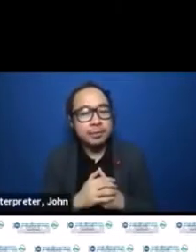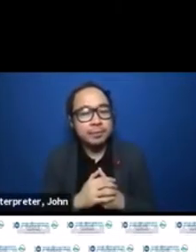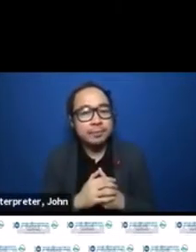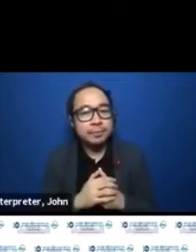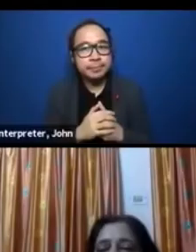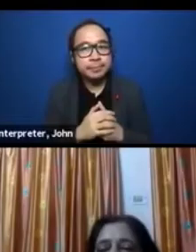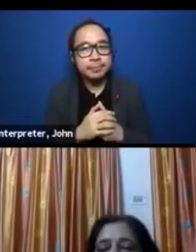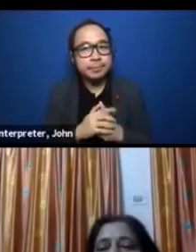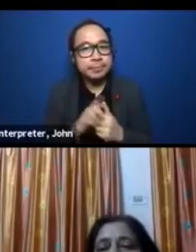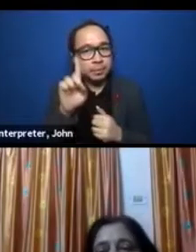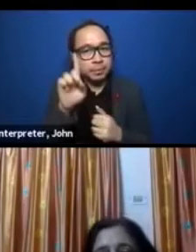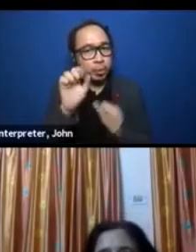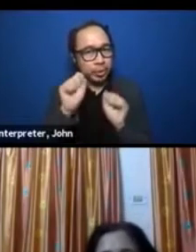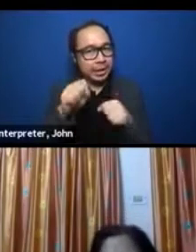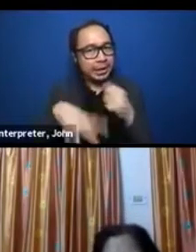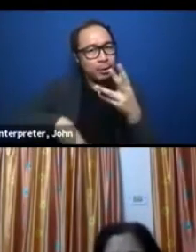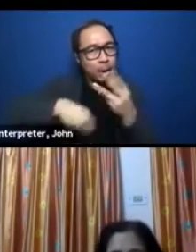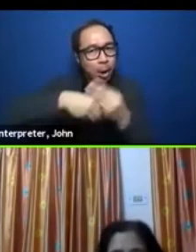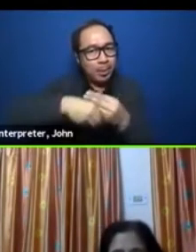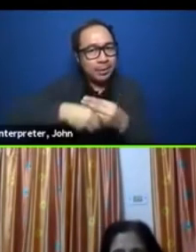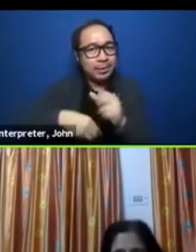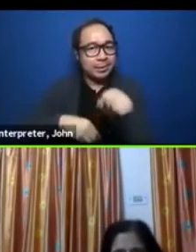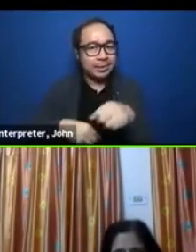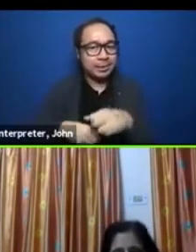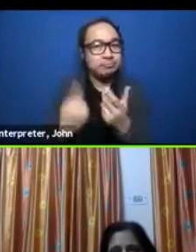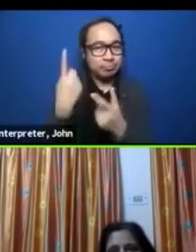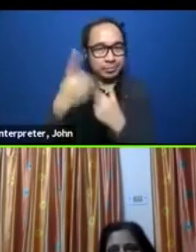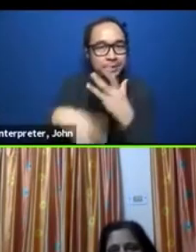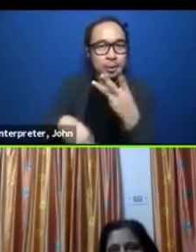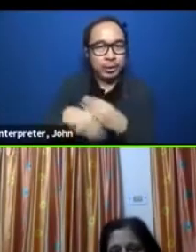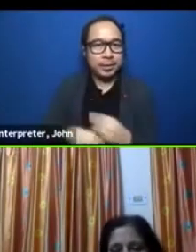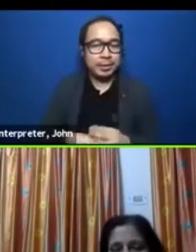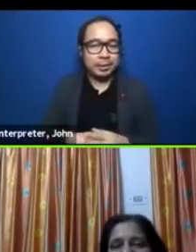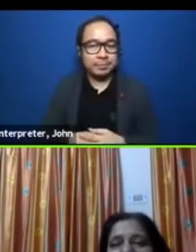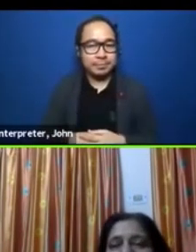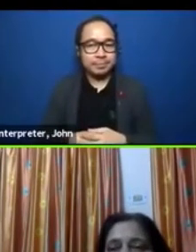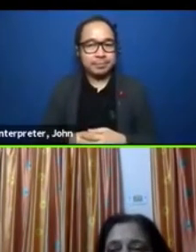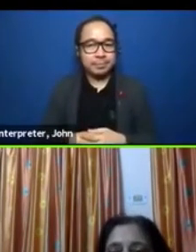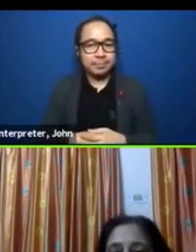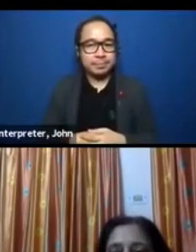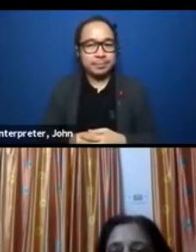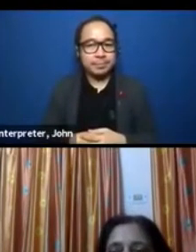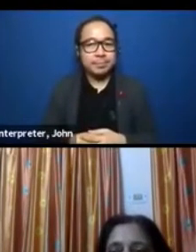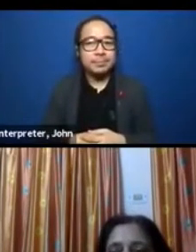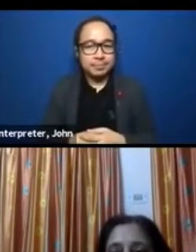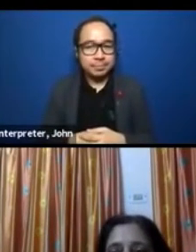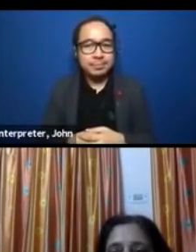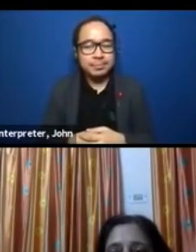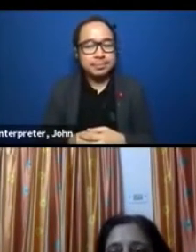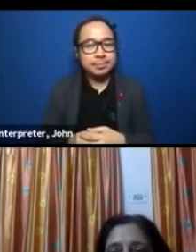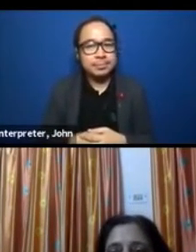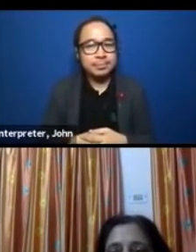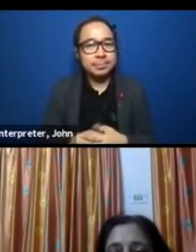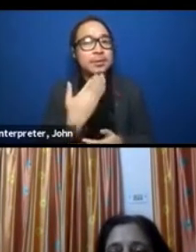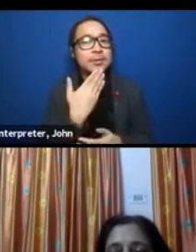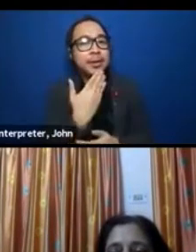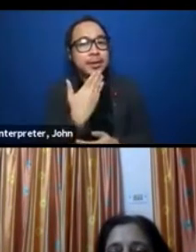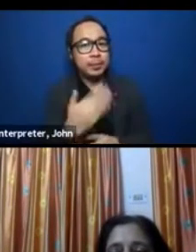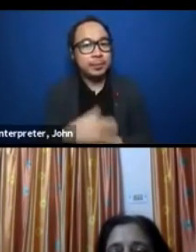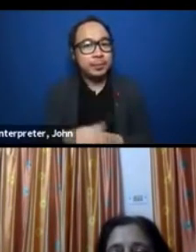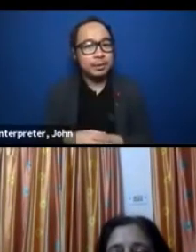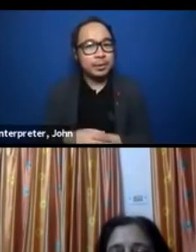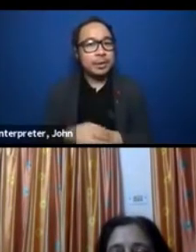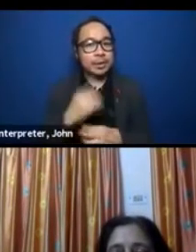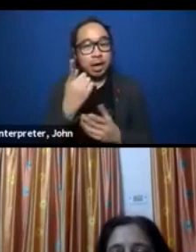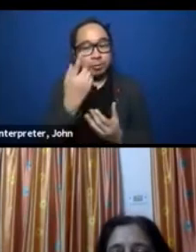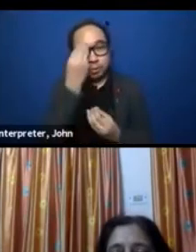Can I comment on that? Yes, Sovananry, I was coming to you. Yes. Okay. Thank you, Professor Chia. Just to let you know,